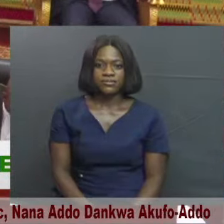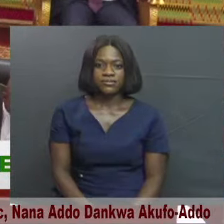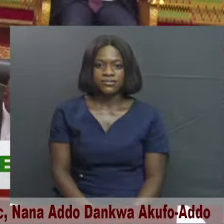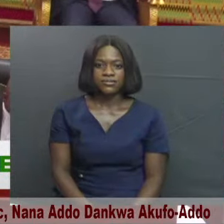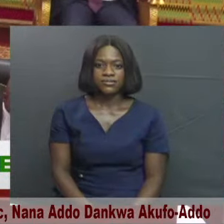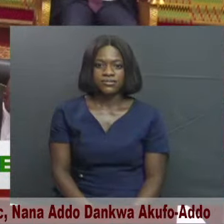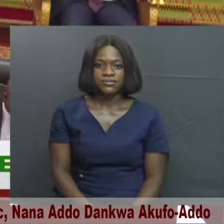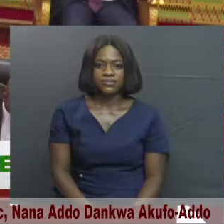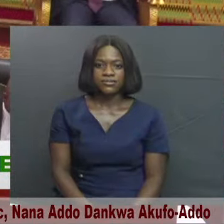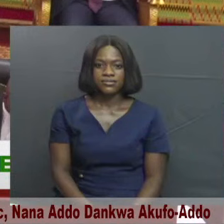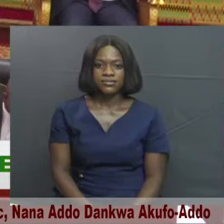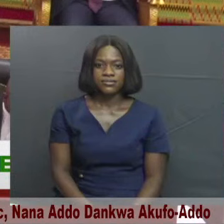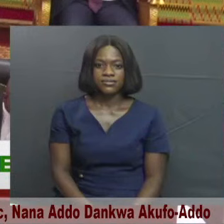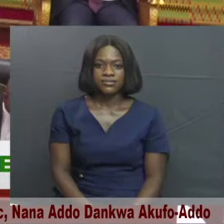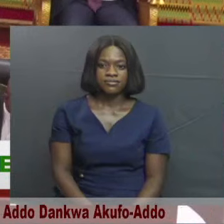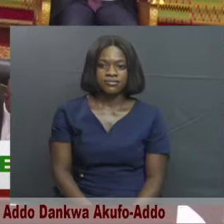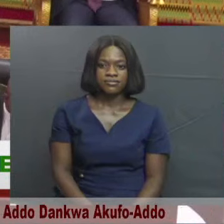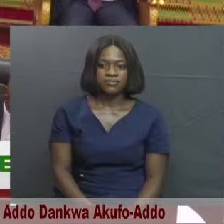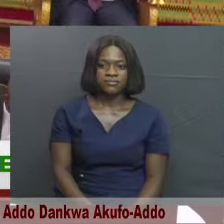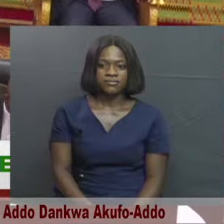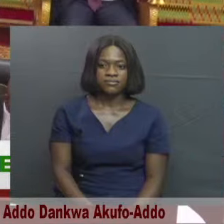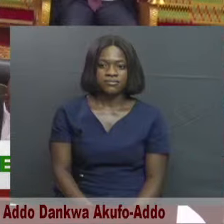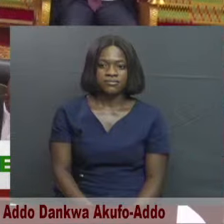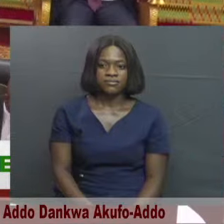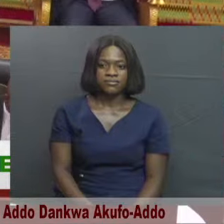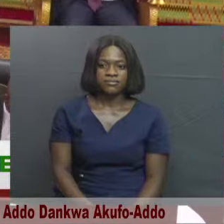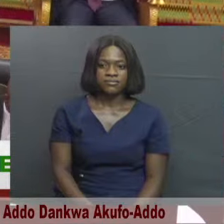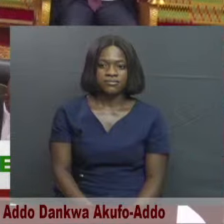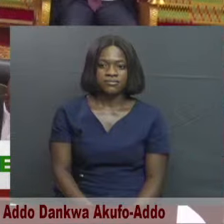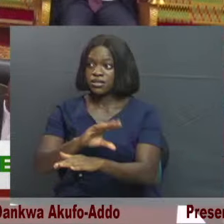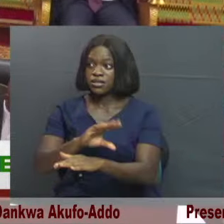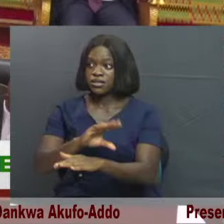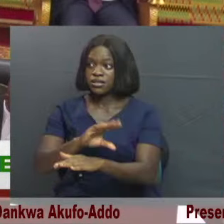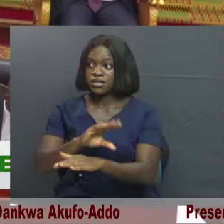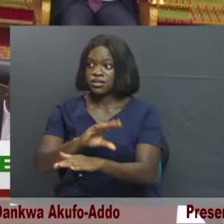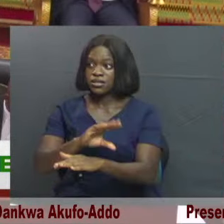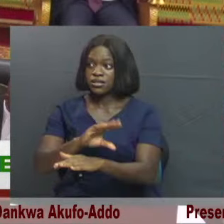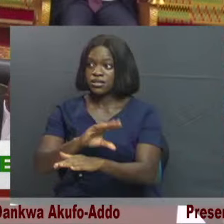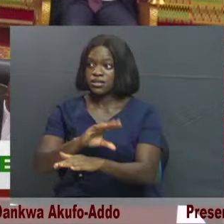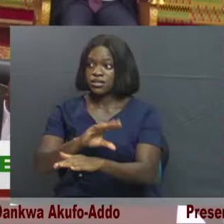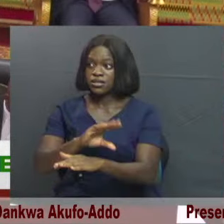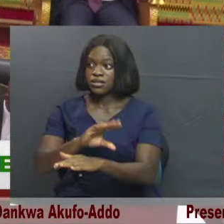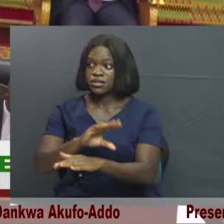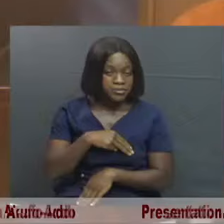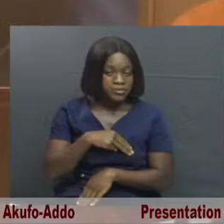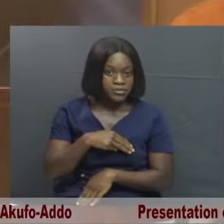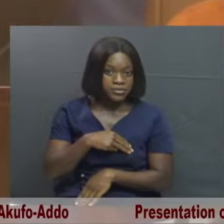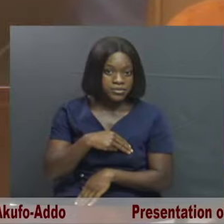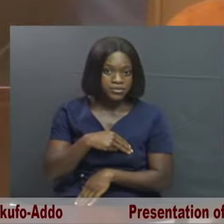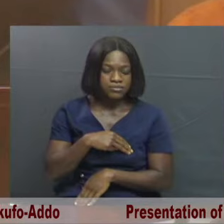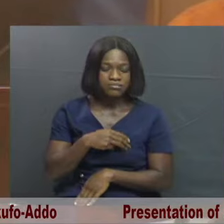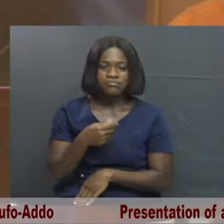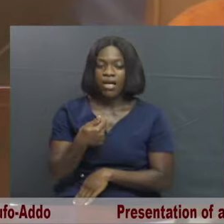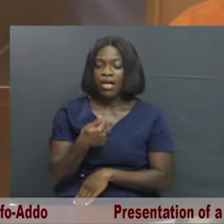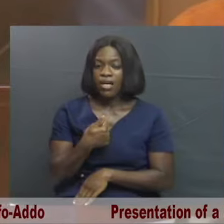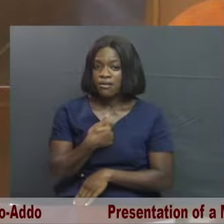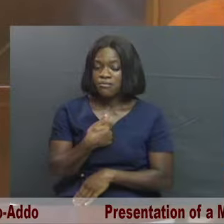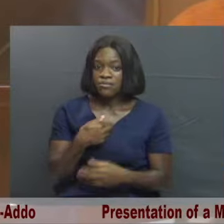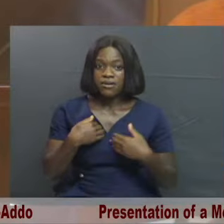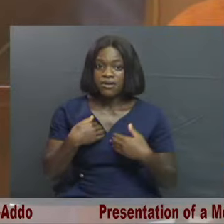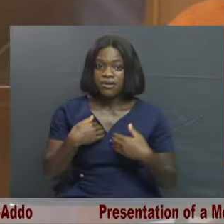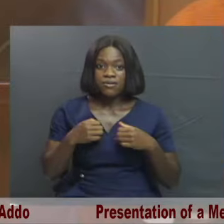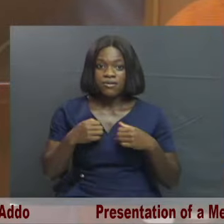on behalf of leadership and all honorable members it is my